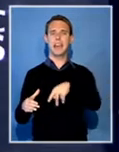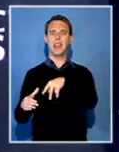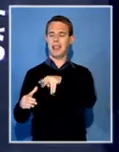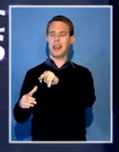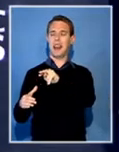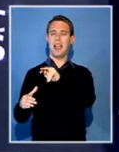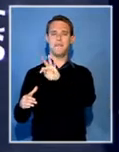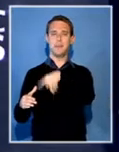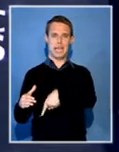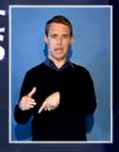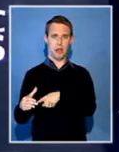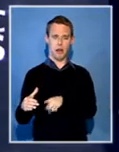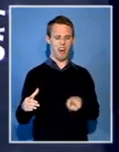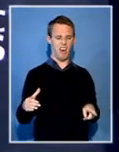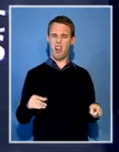political intolerance?